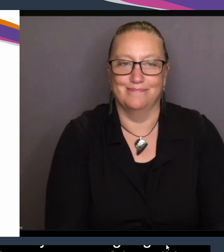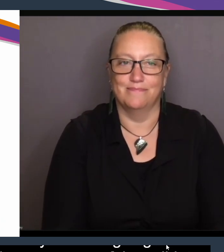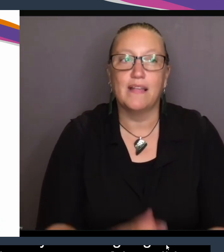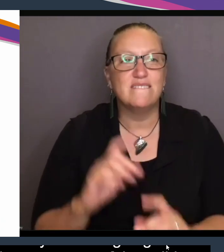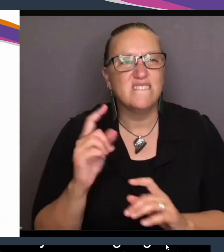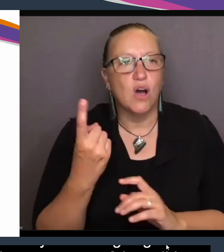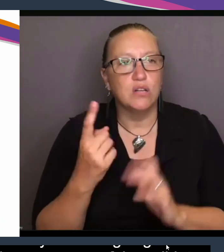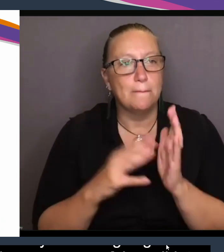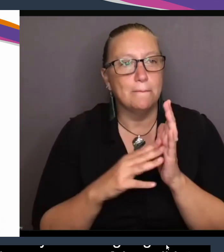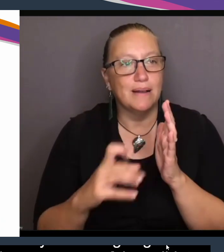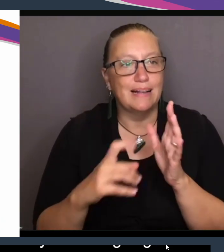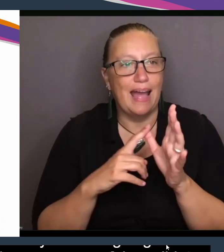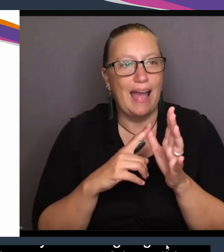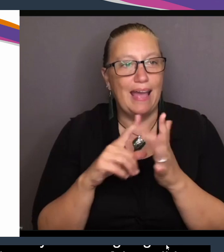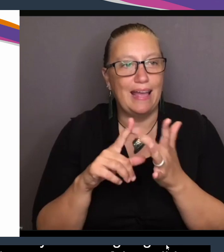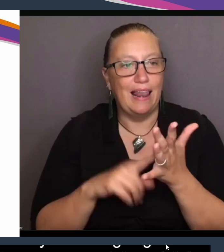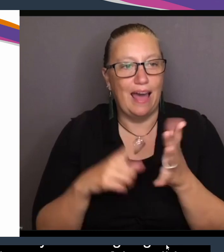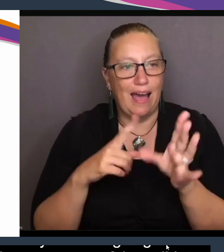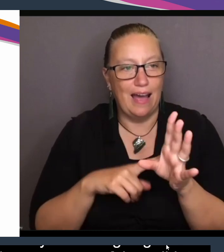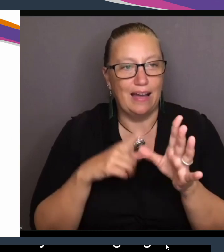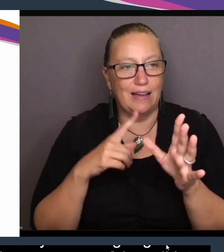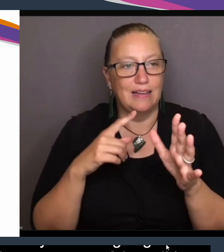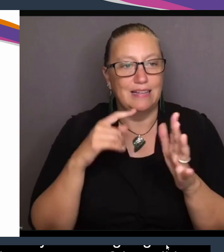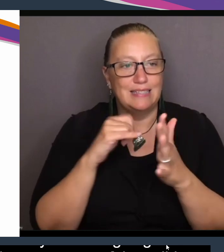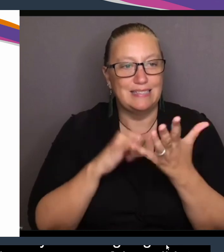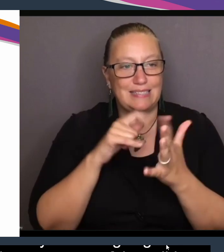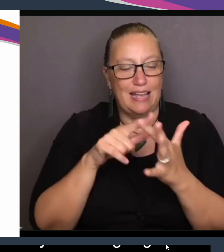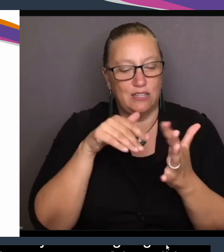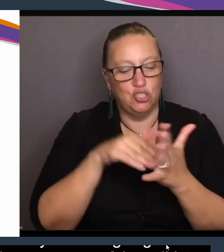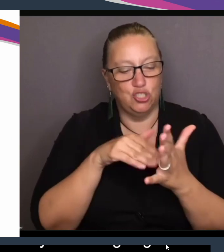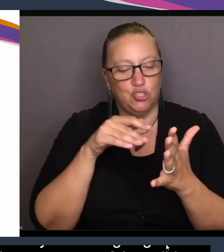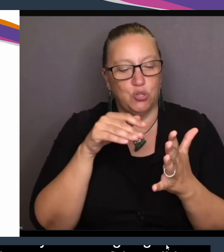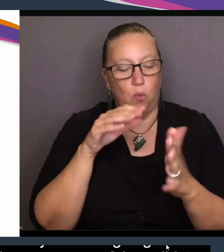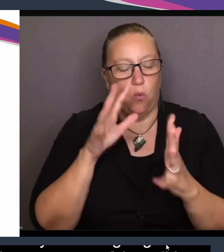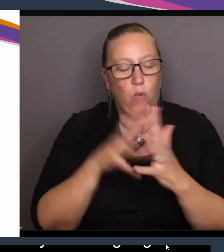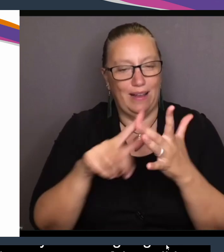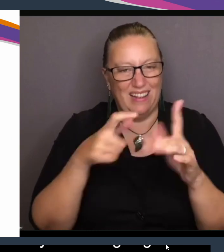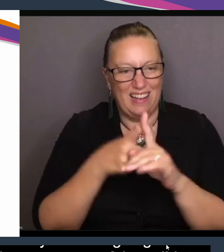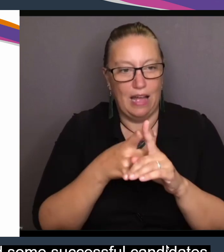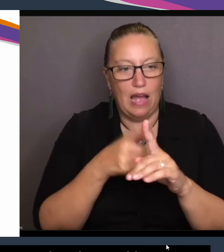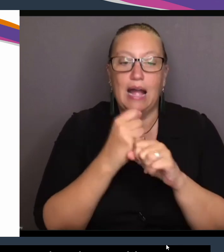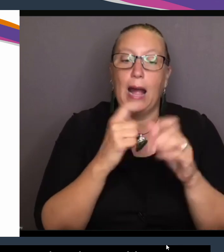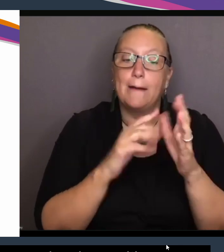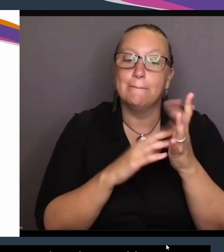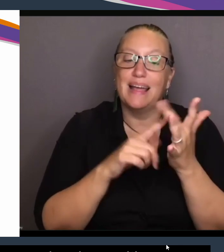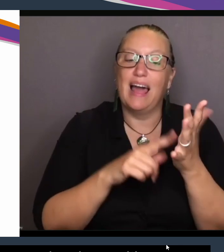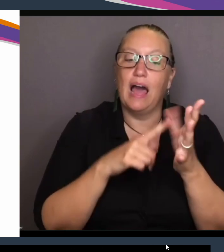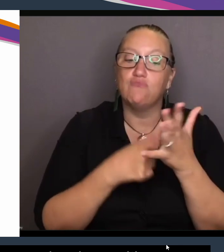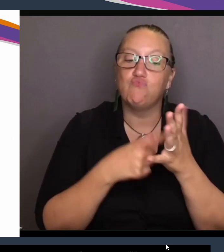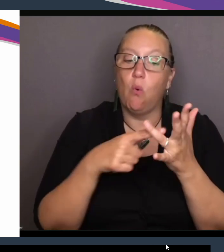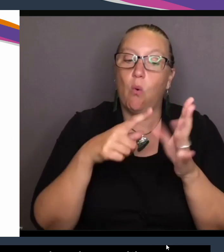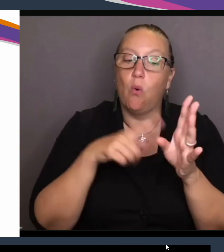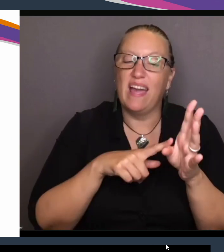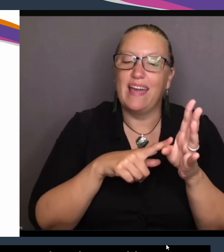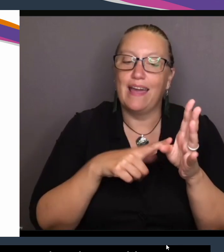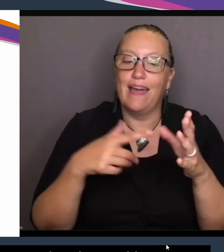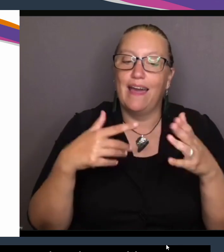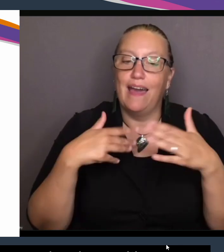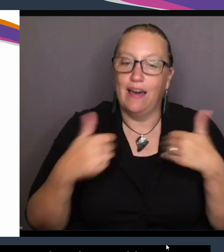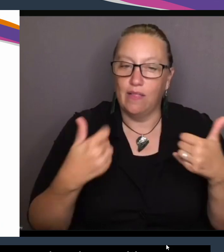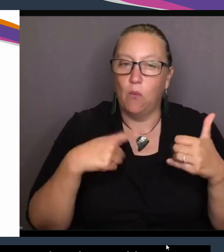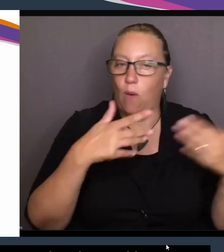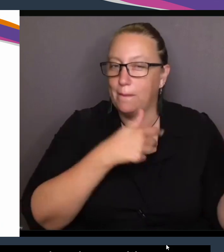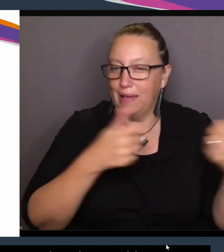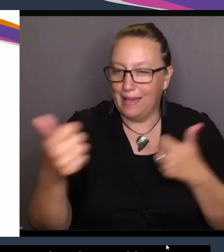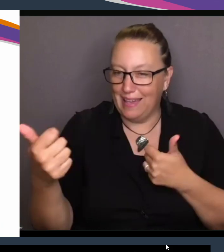Michaela Sedgwick, a Gamilaroi PhD student researching health, wellbeing and experiences of discrimination